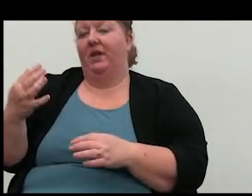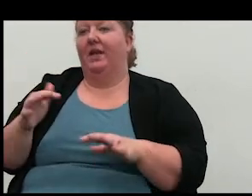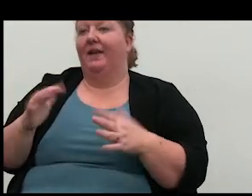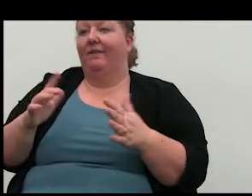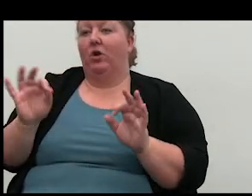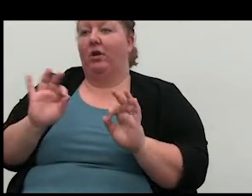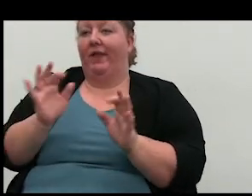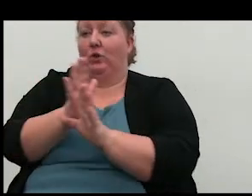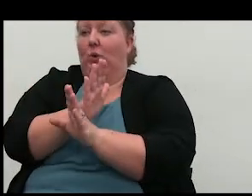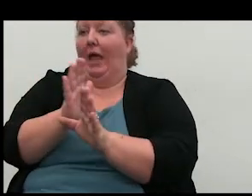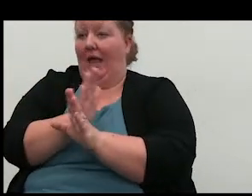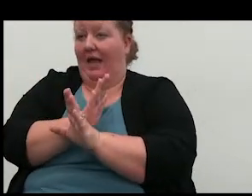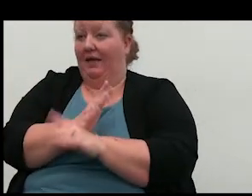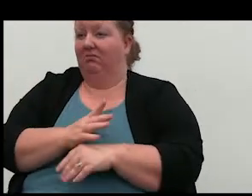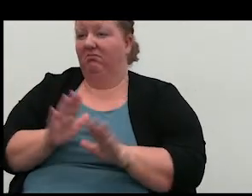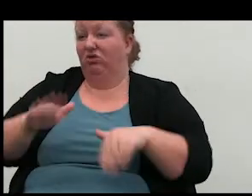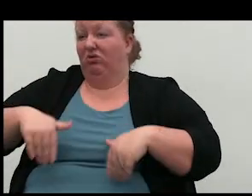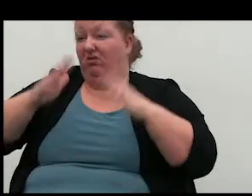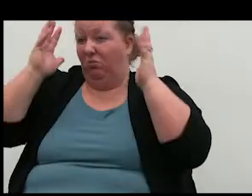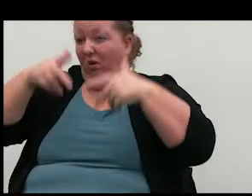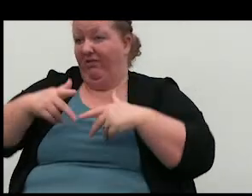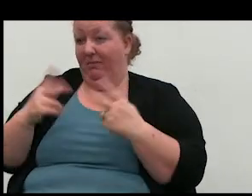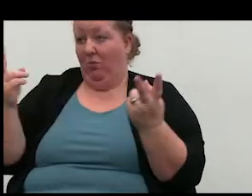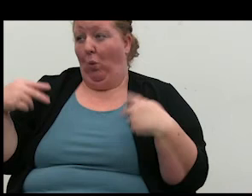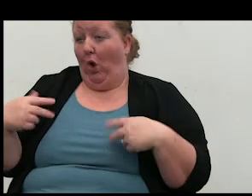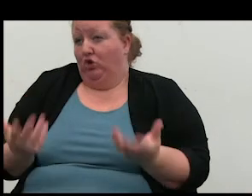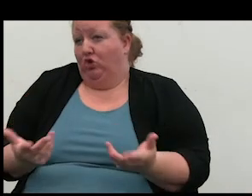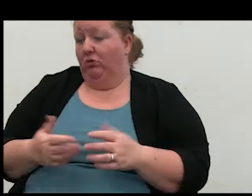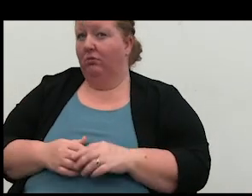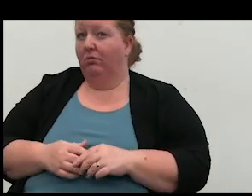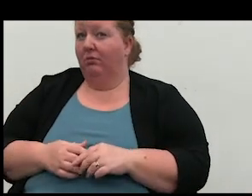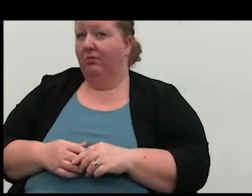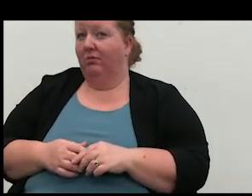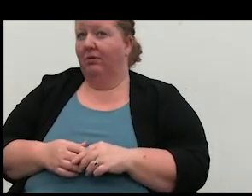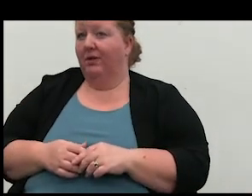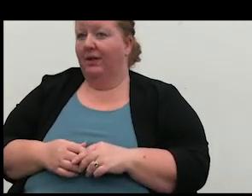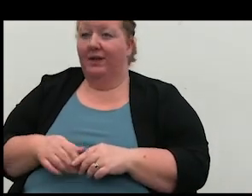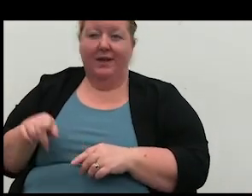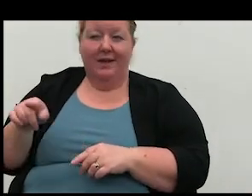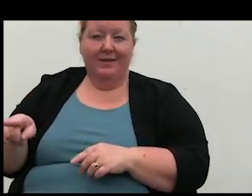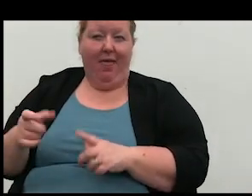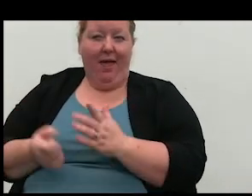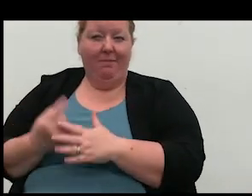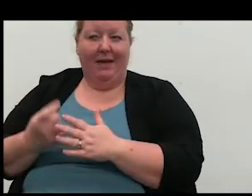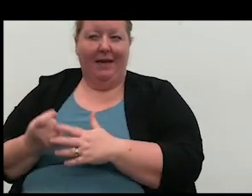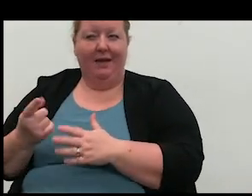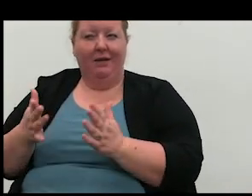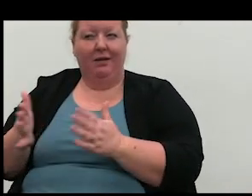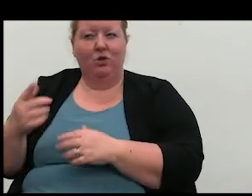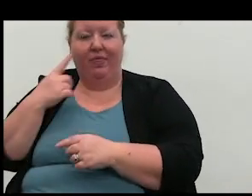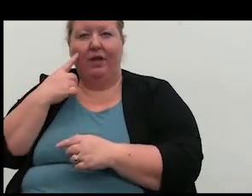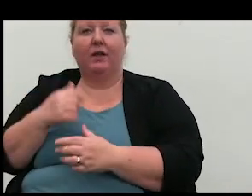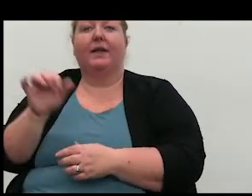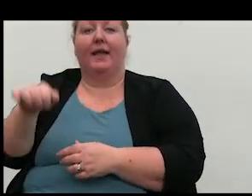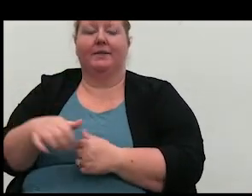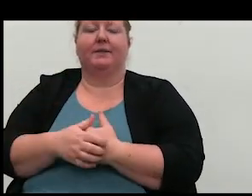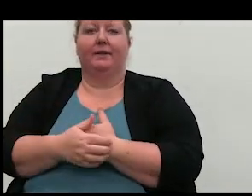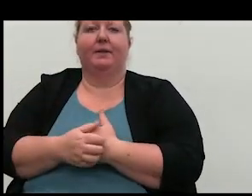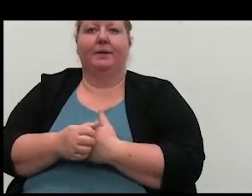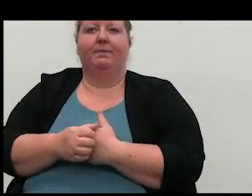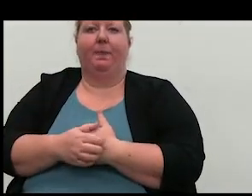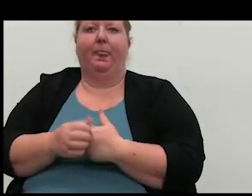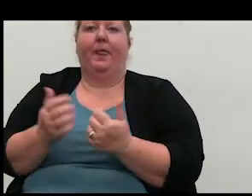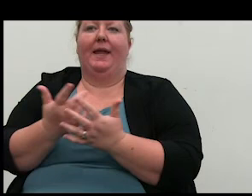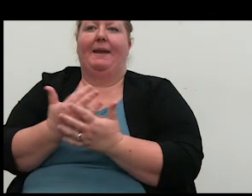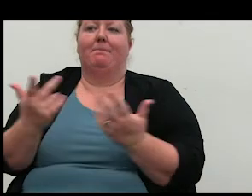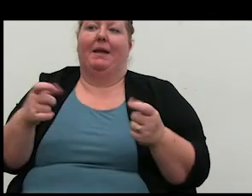you've got nothing to hide, you shouldn't worry about being watched. Is it going that sort of direction, do you think? Yes, and in many